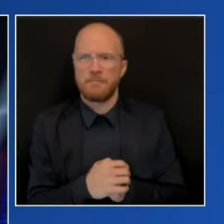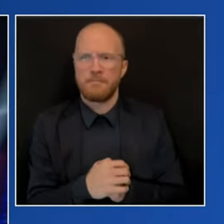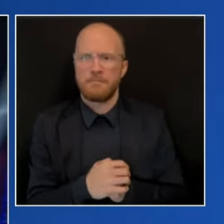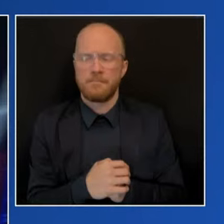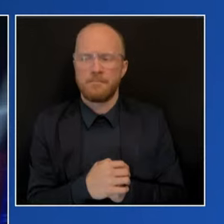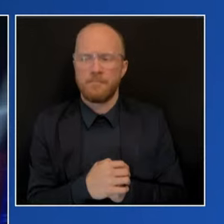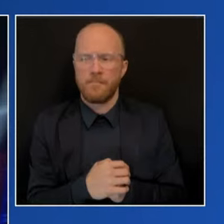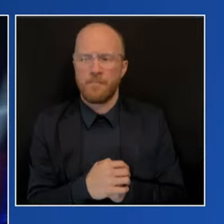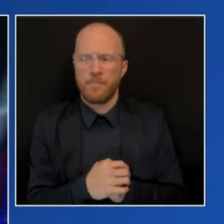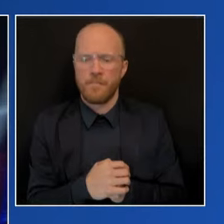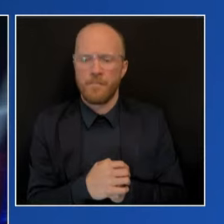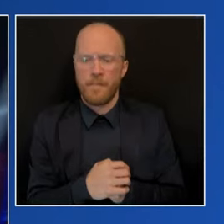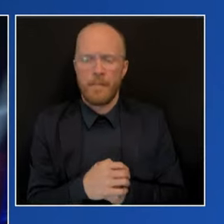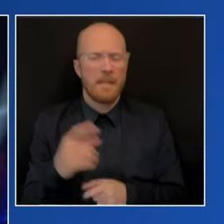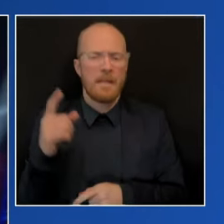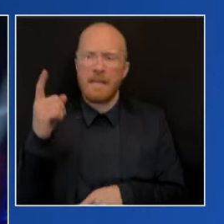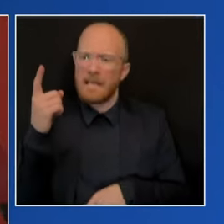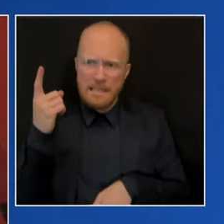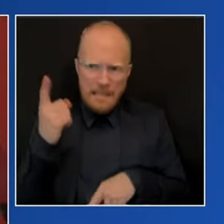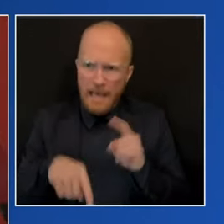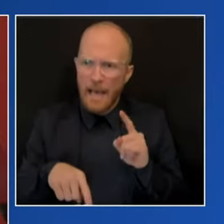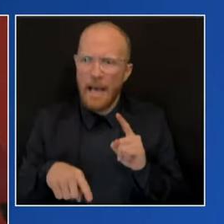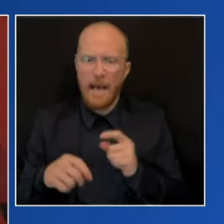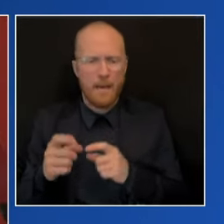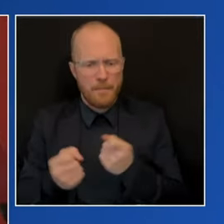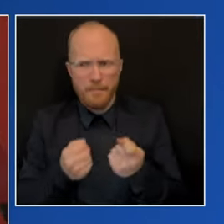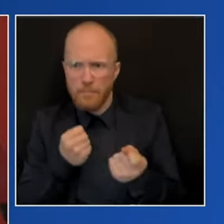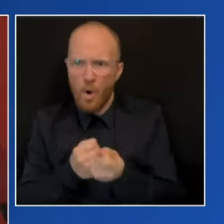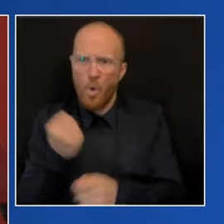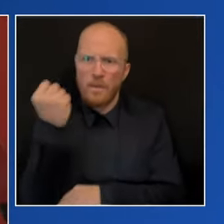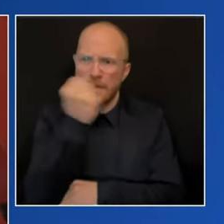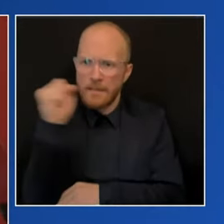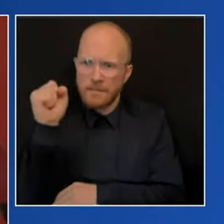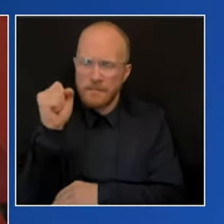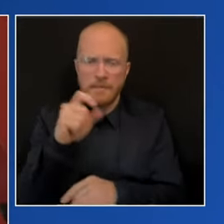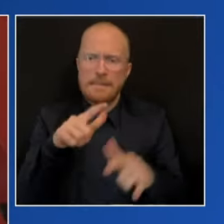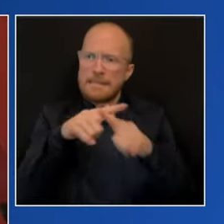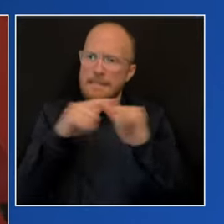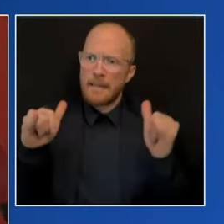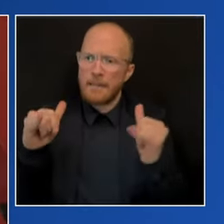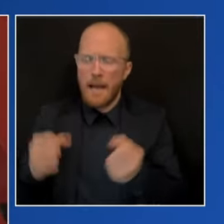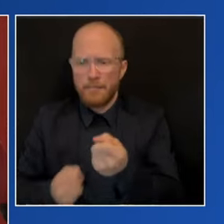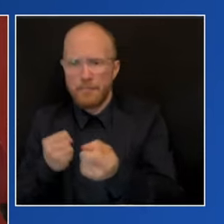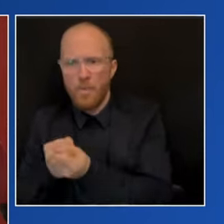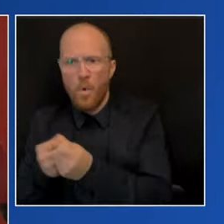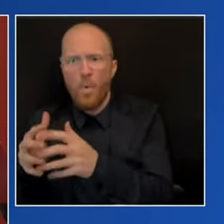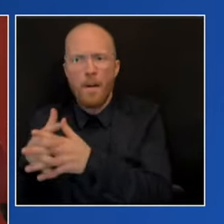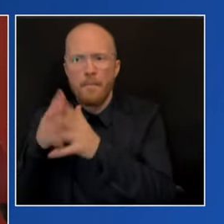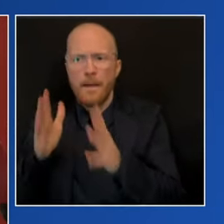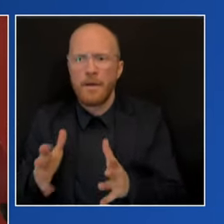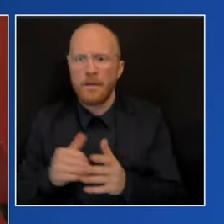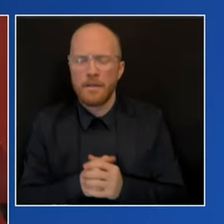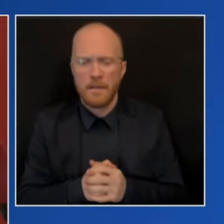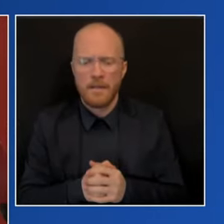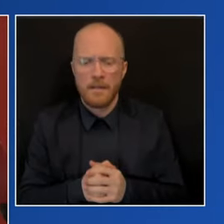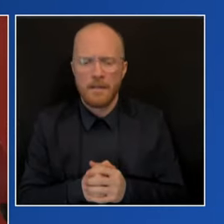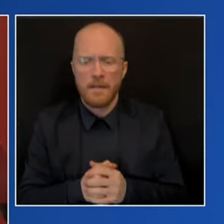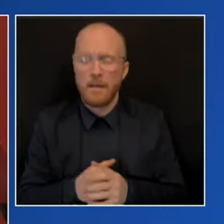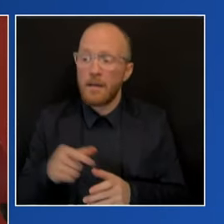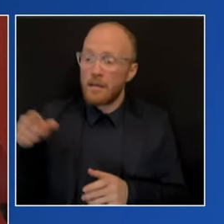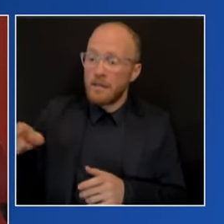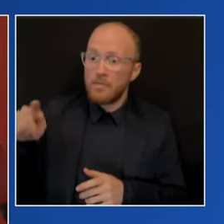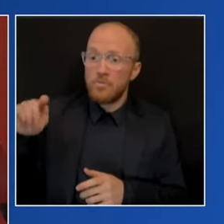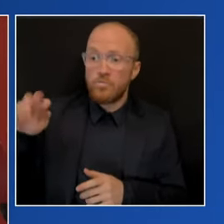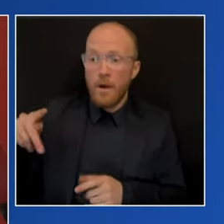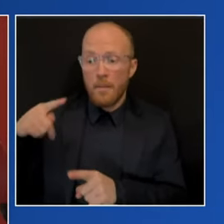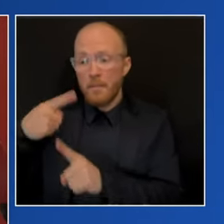You can't be pro-insurrectionist and pro-American. And yet Trump and his MAGA supporters not only embrace political